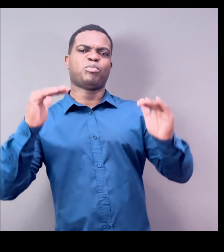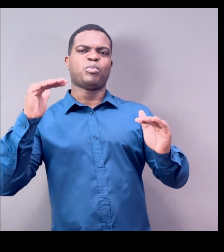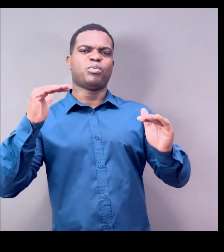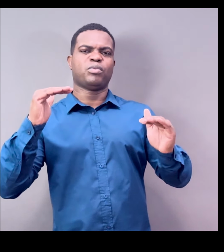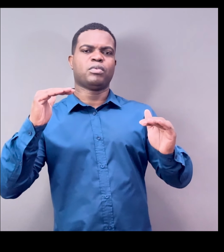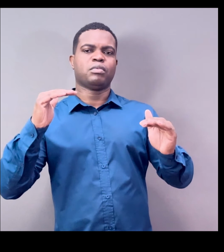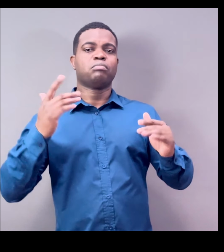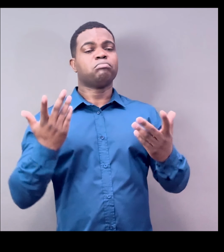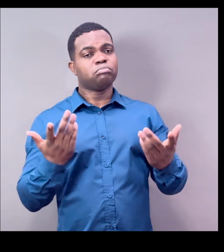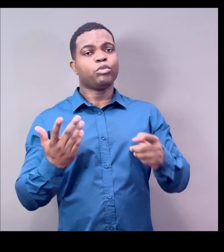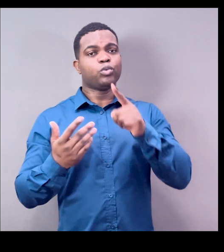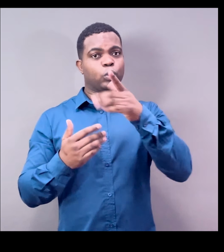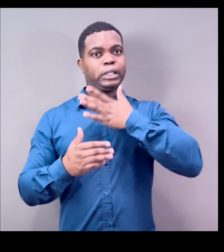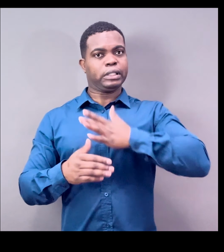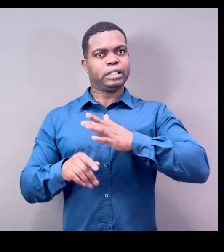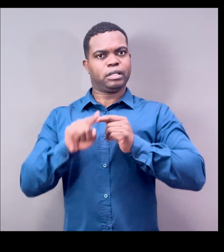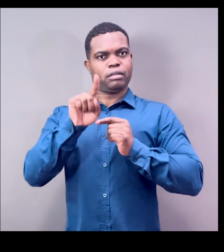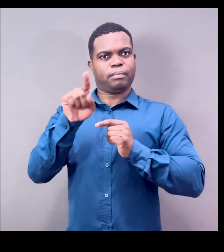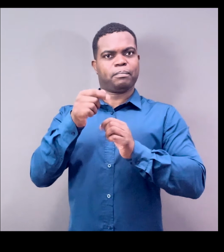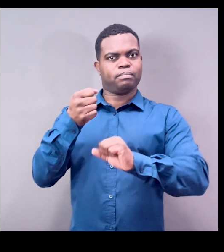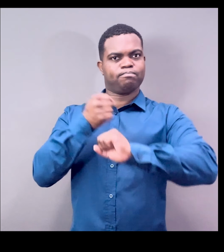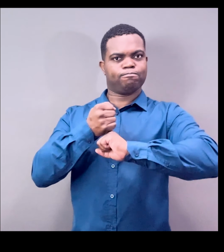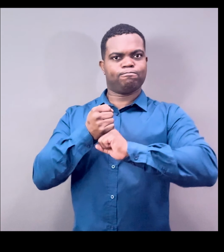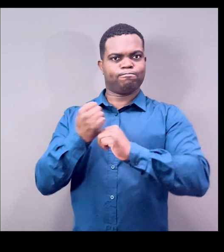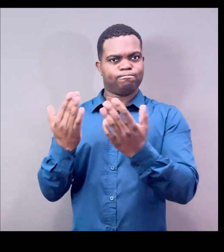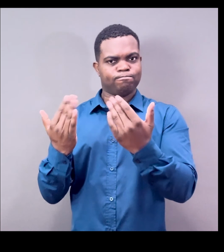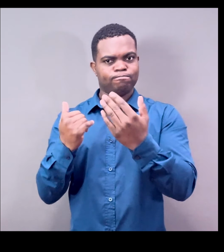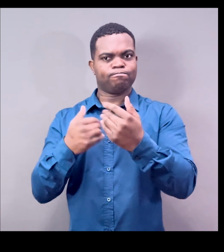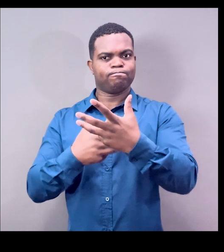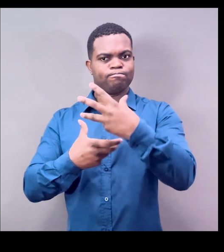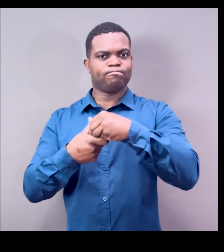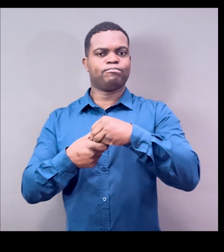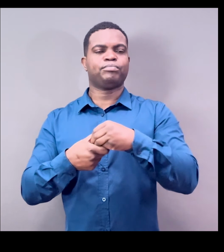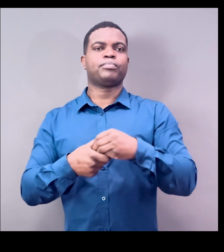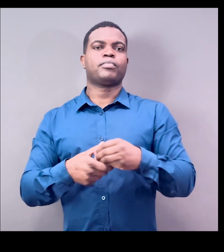You also need the buy-in of these people. The secondary